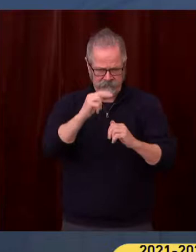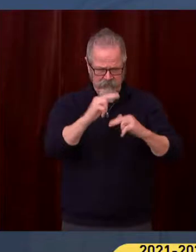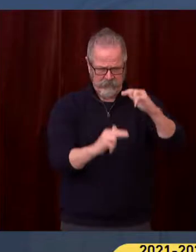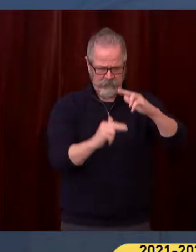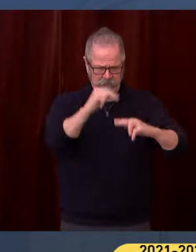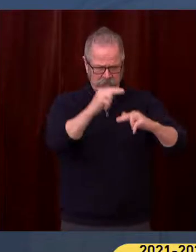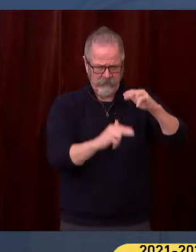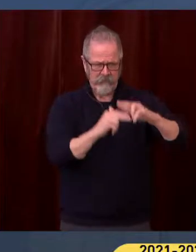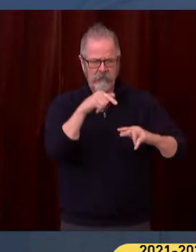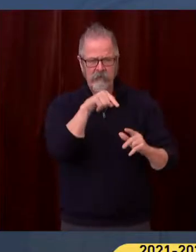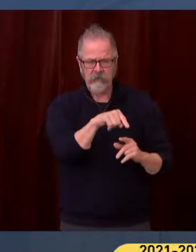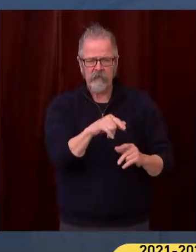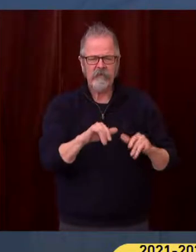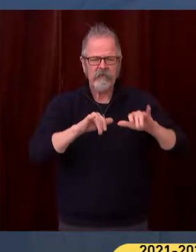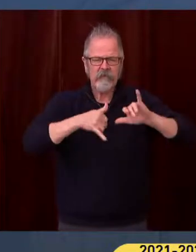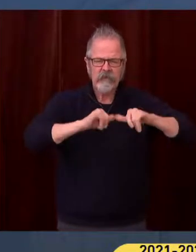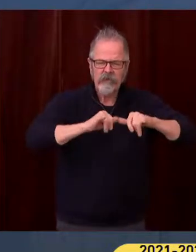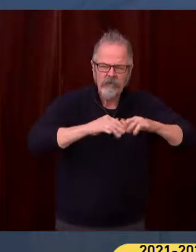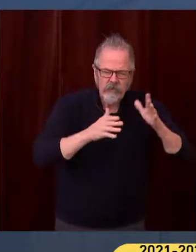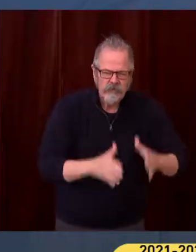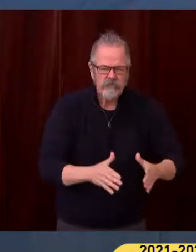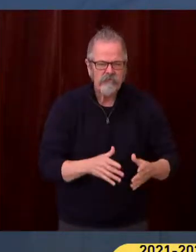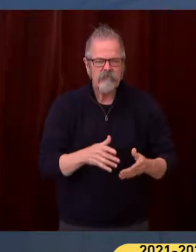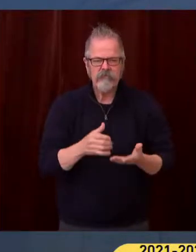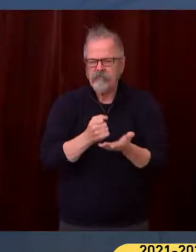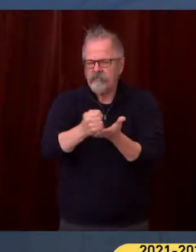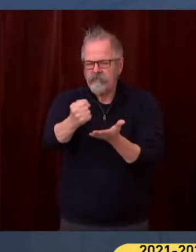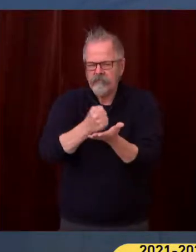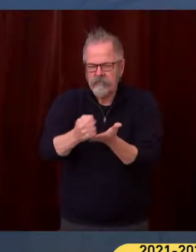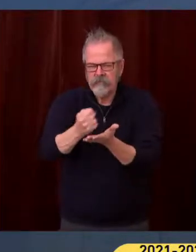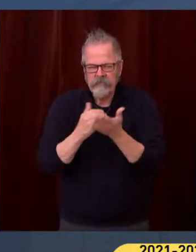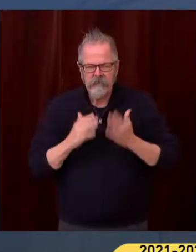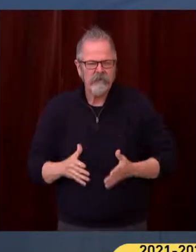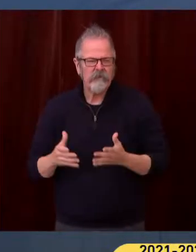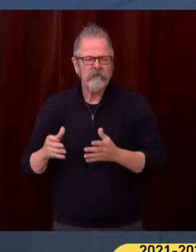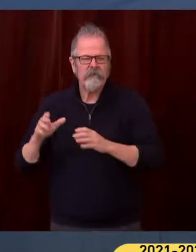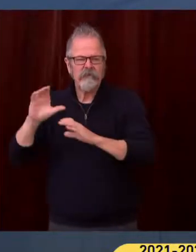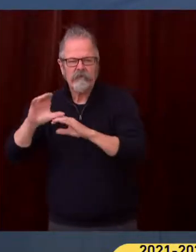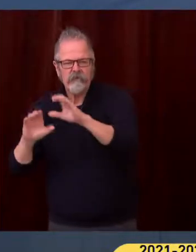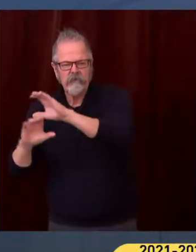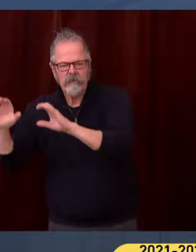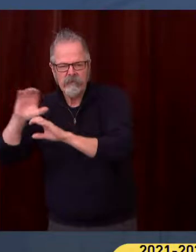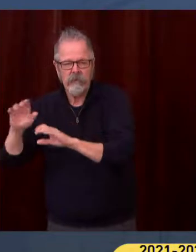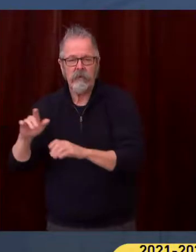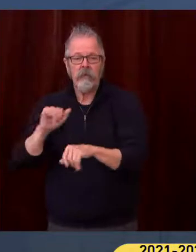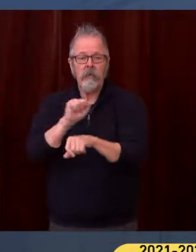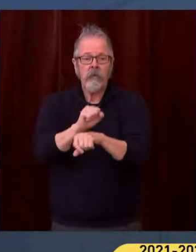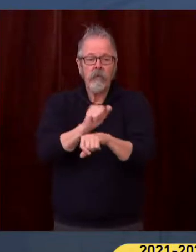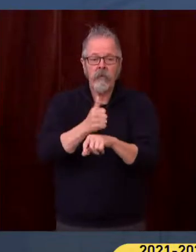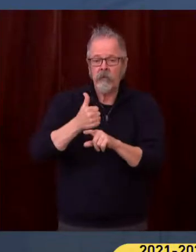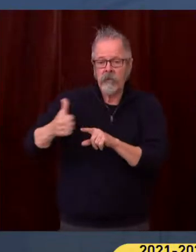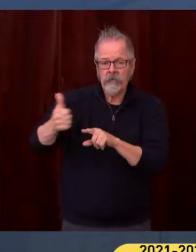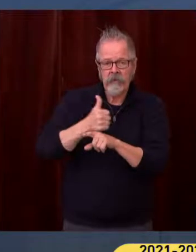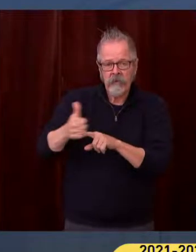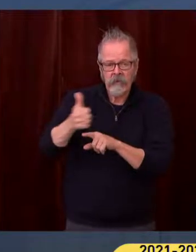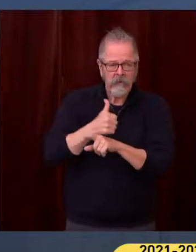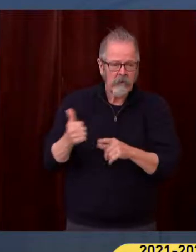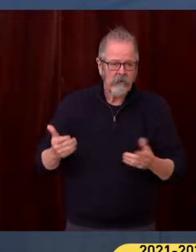professions in our construction and transportation industries. So the policies were announced today